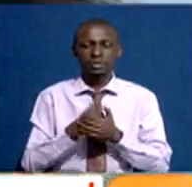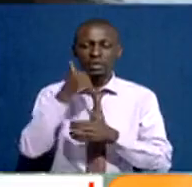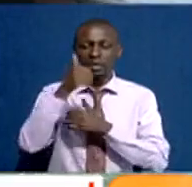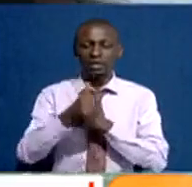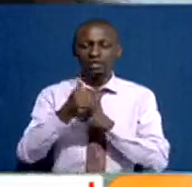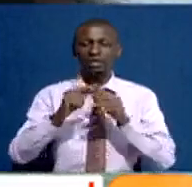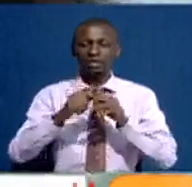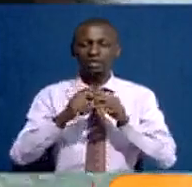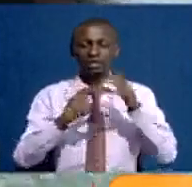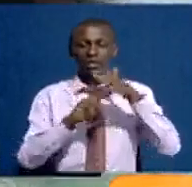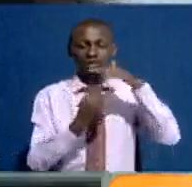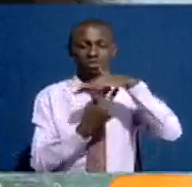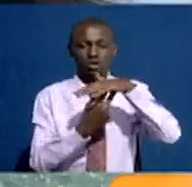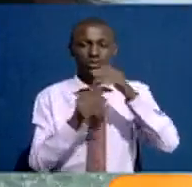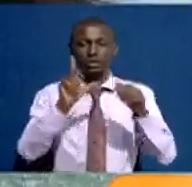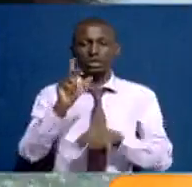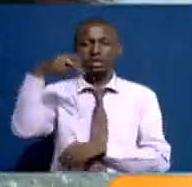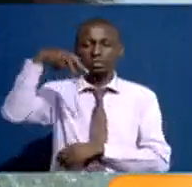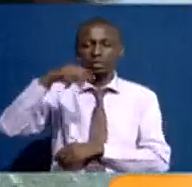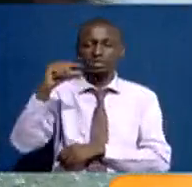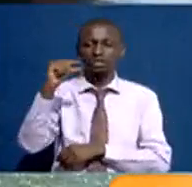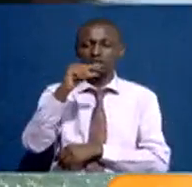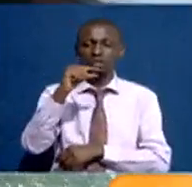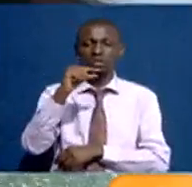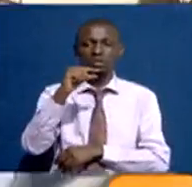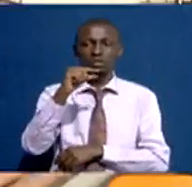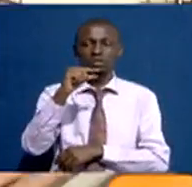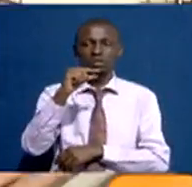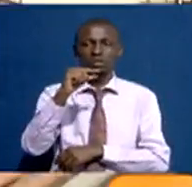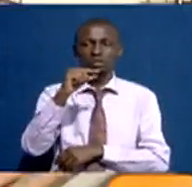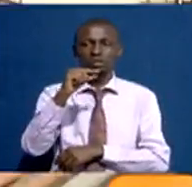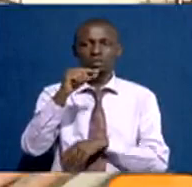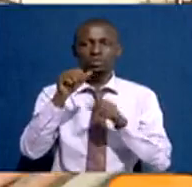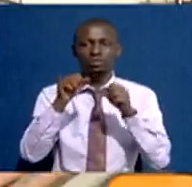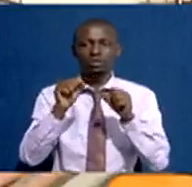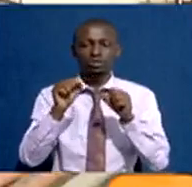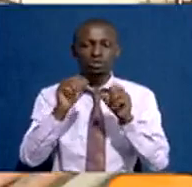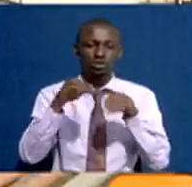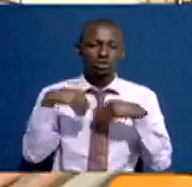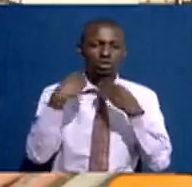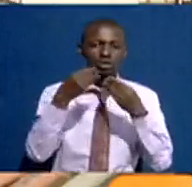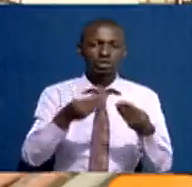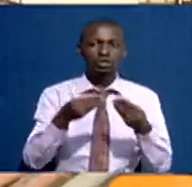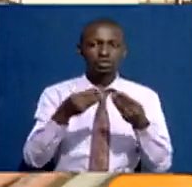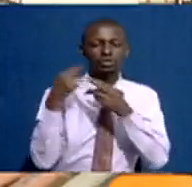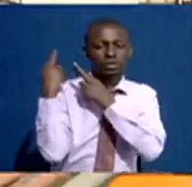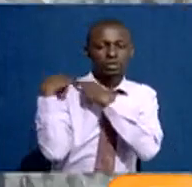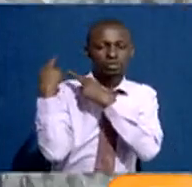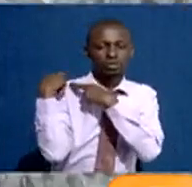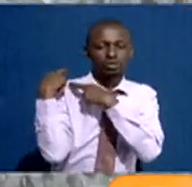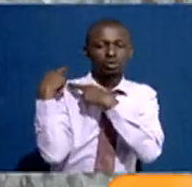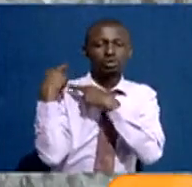project is done, ships will call in and they discharge directly to the KPRL